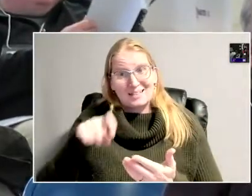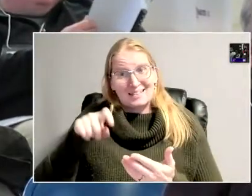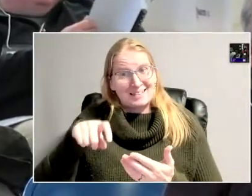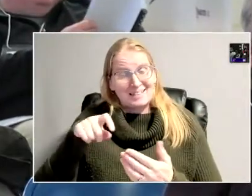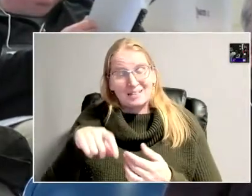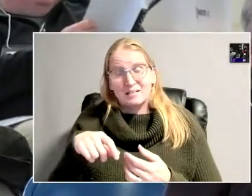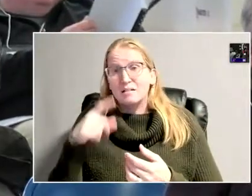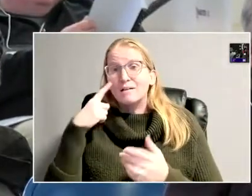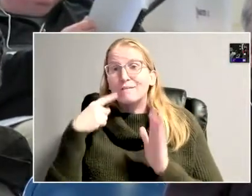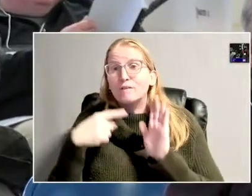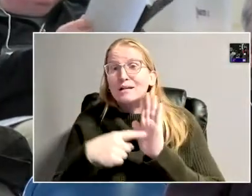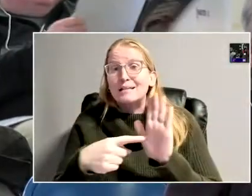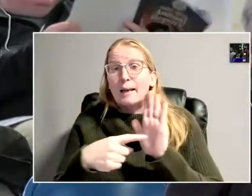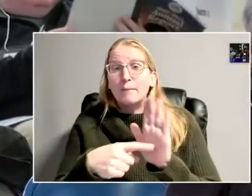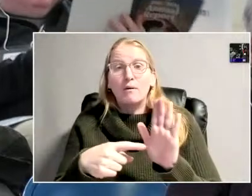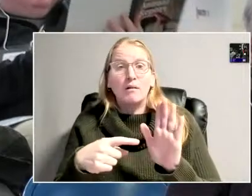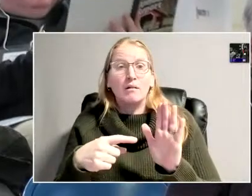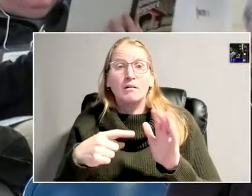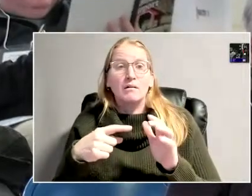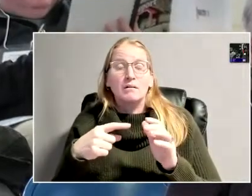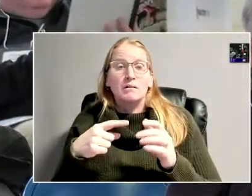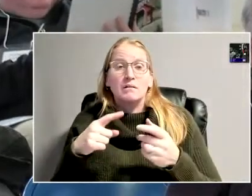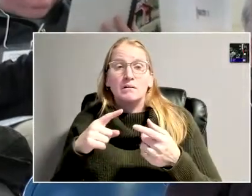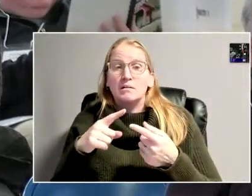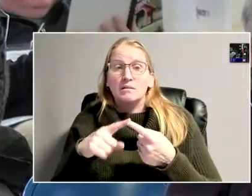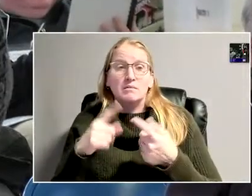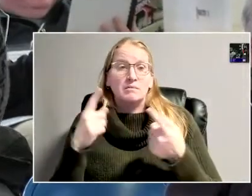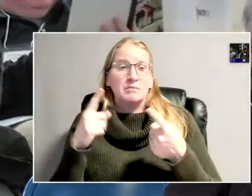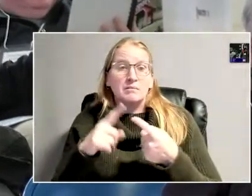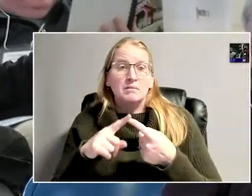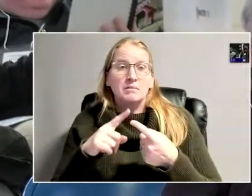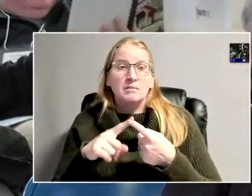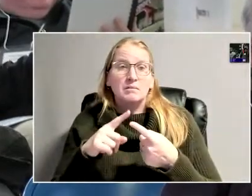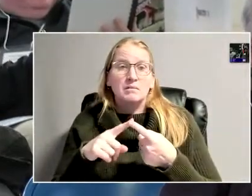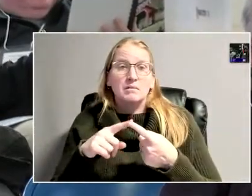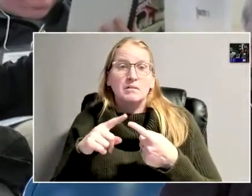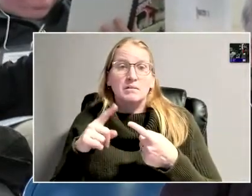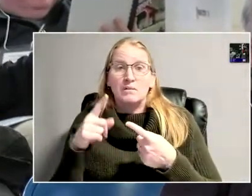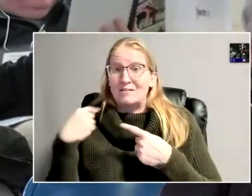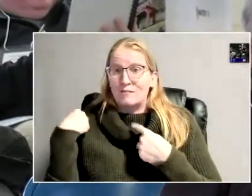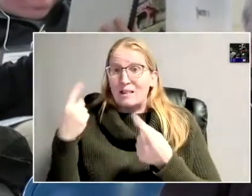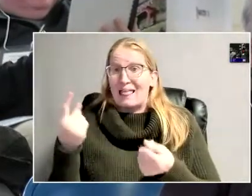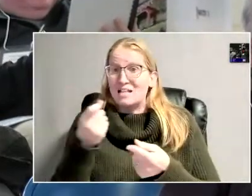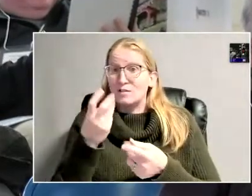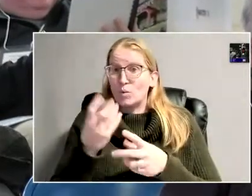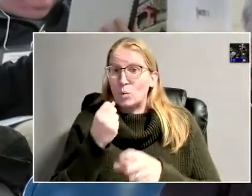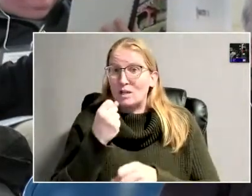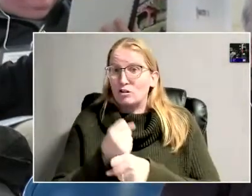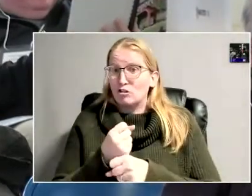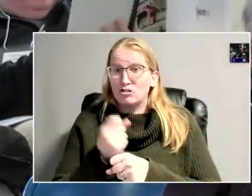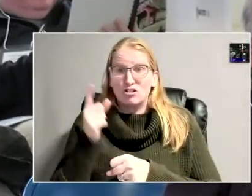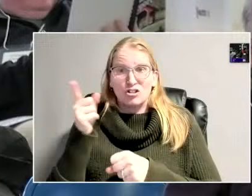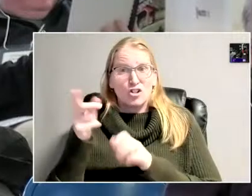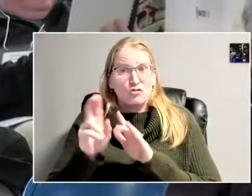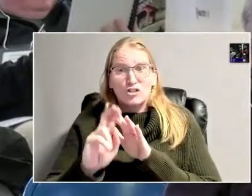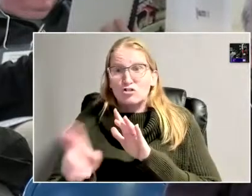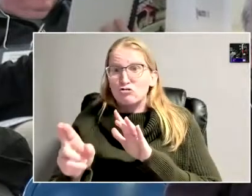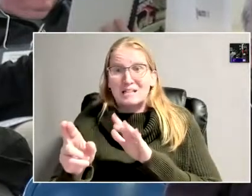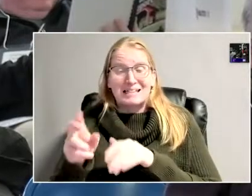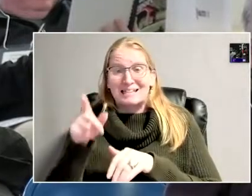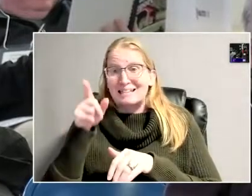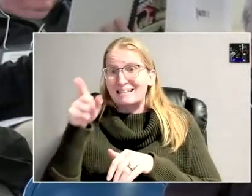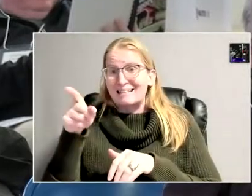no now for for at least a couple of years the retreat no longer does any sort